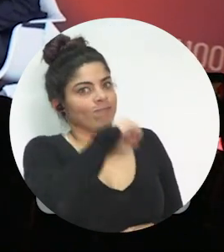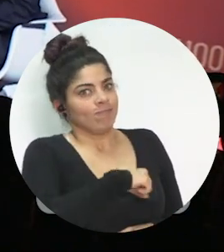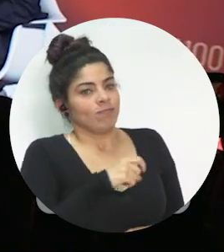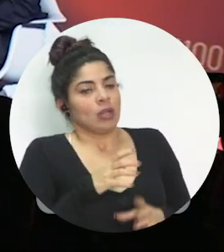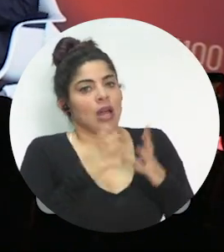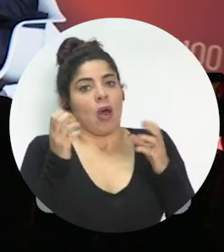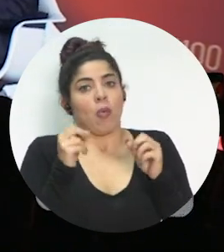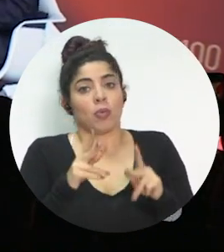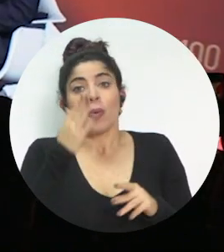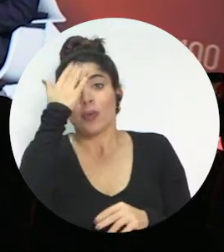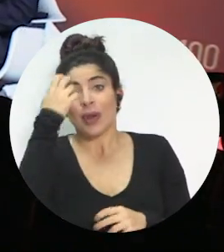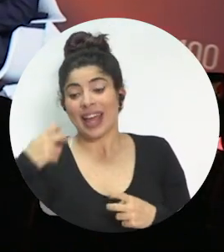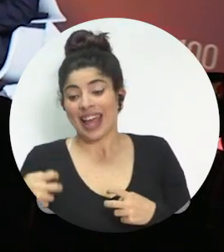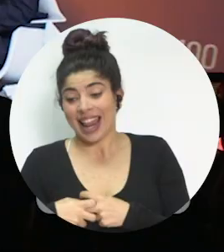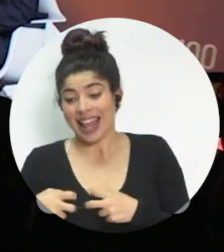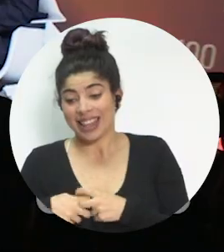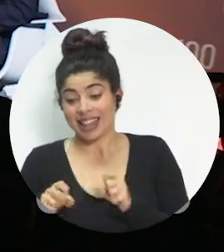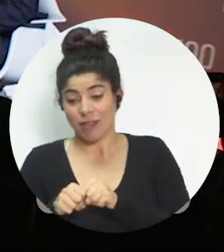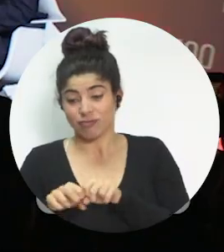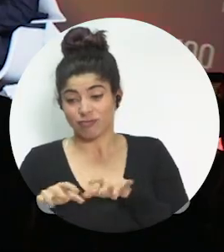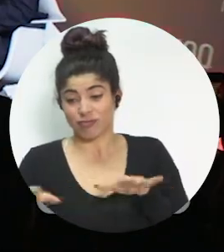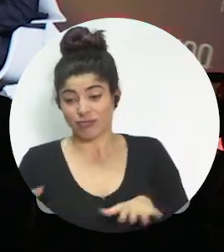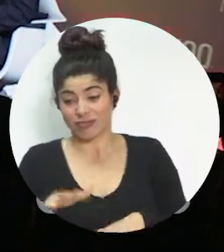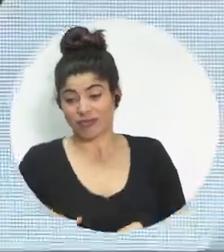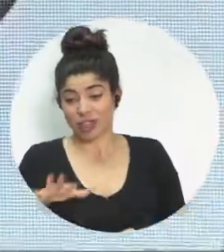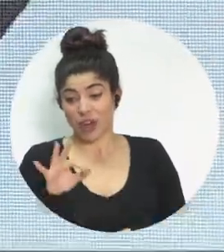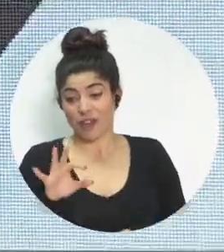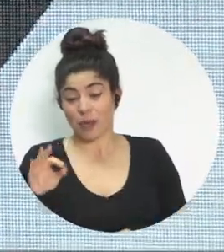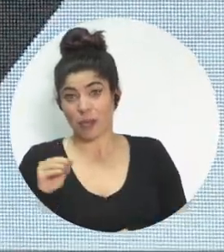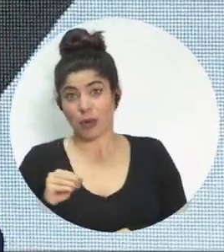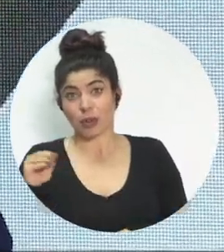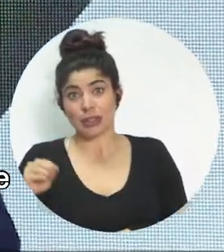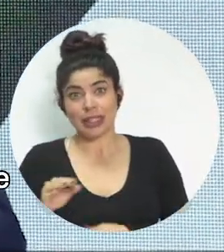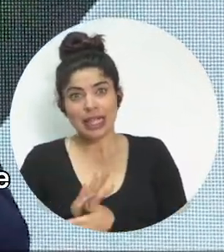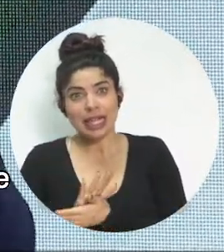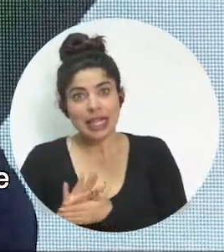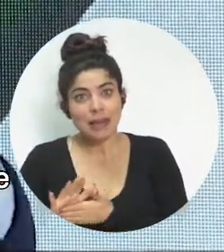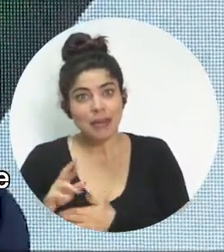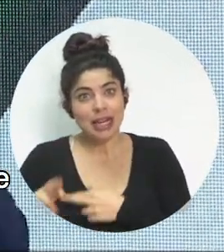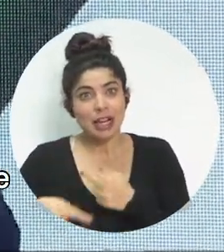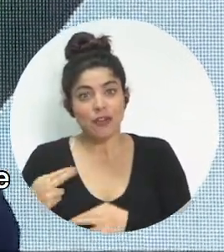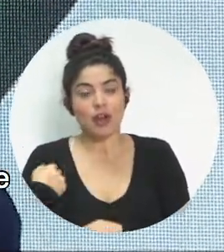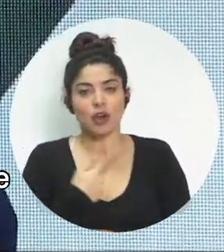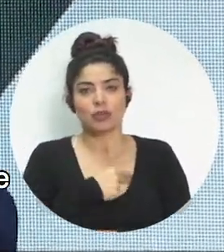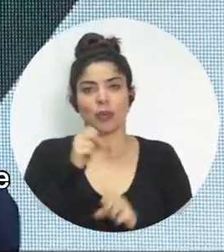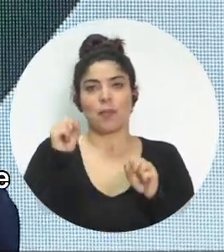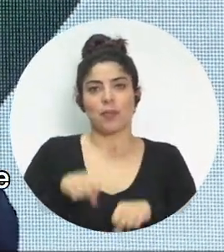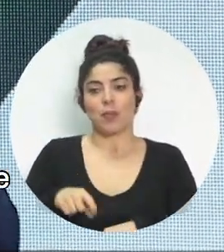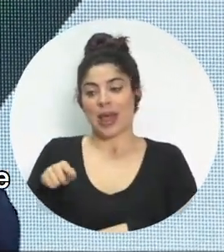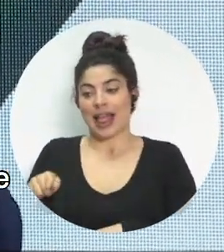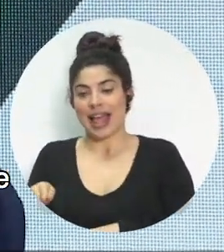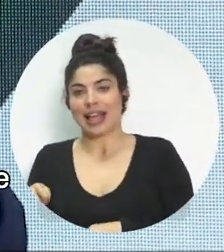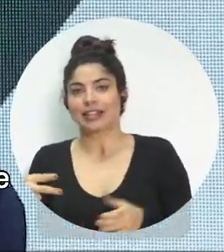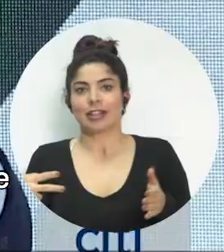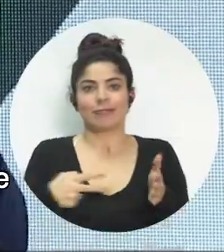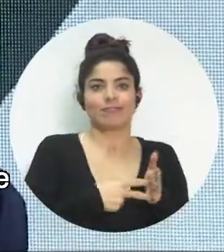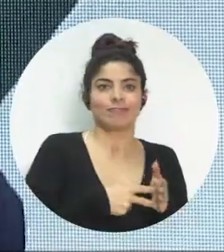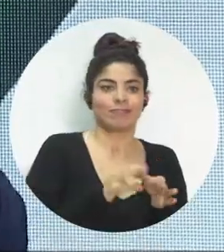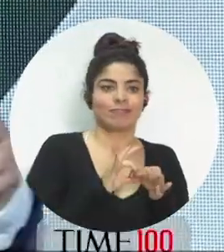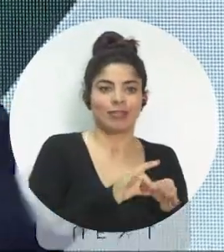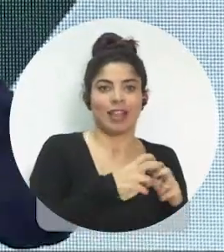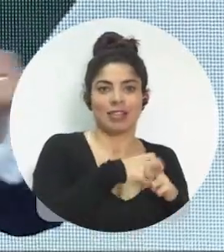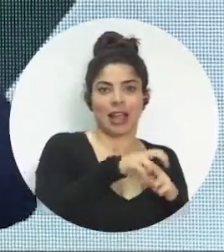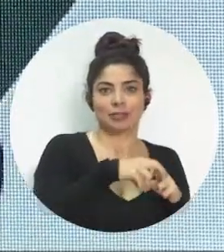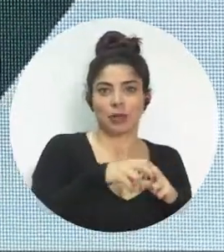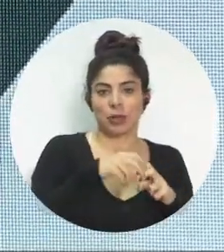are you going to do that? Well, there lies the great opportunity. Having a electric grid that's 99% clean and